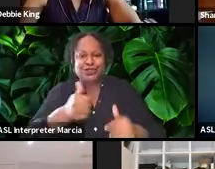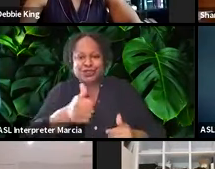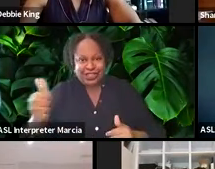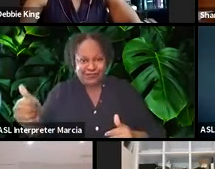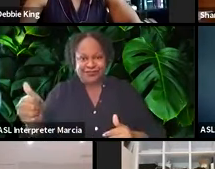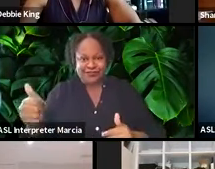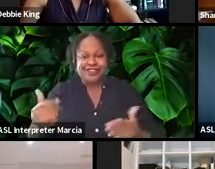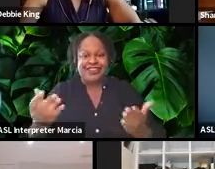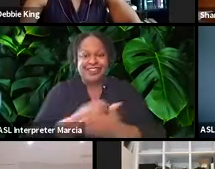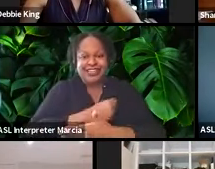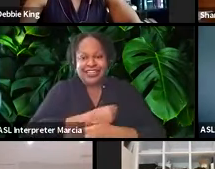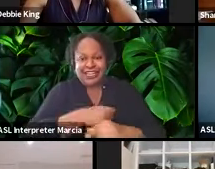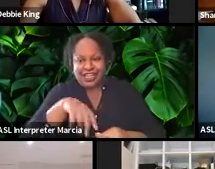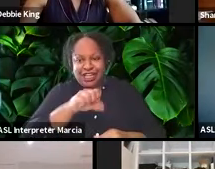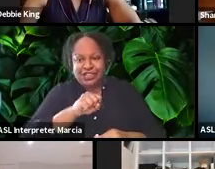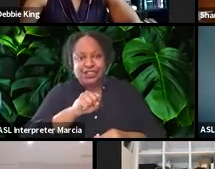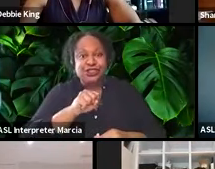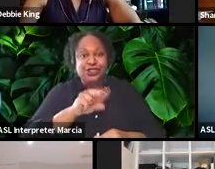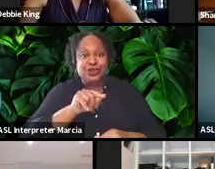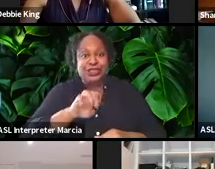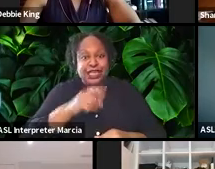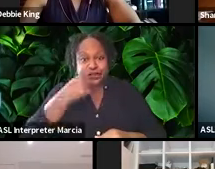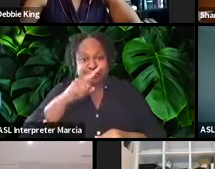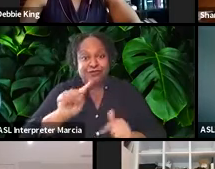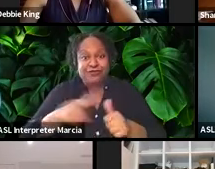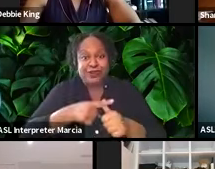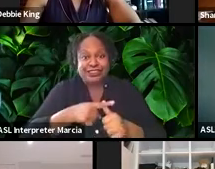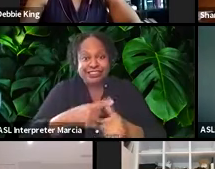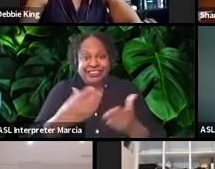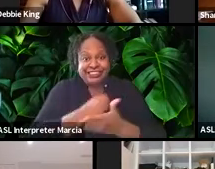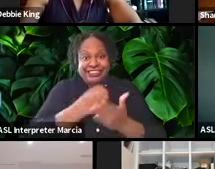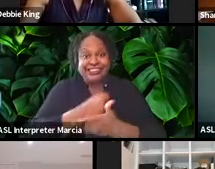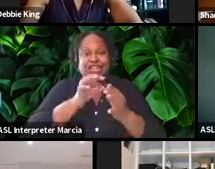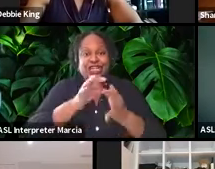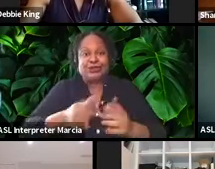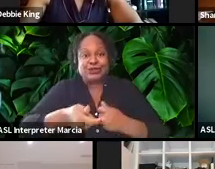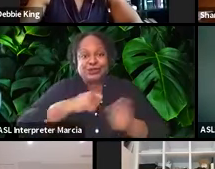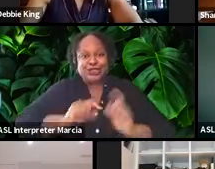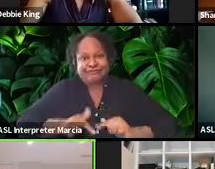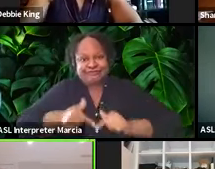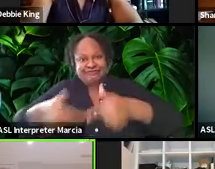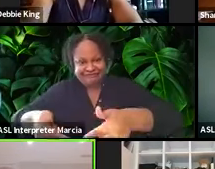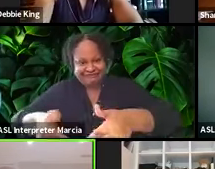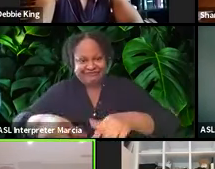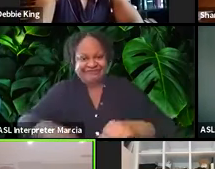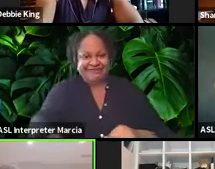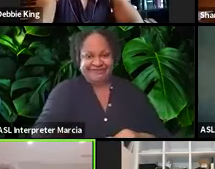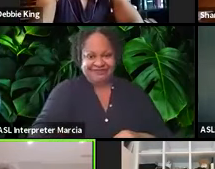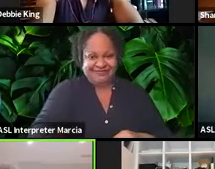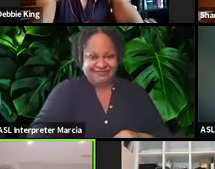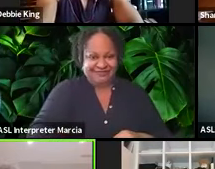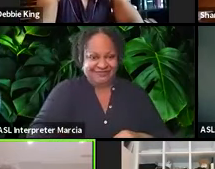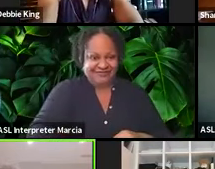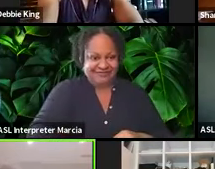Suzanne, can you go first? How would you feel about going first? I love the idea of going